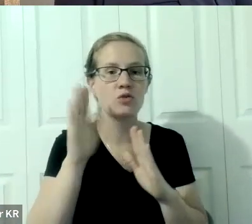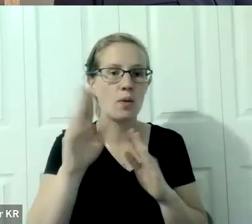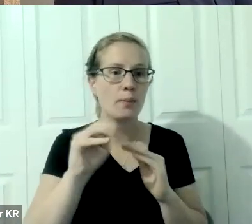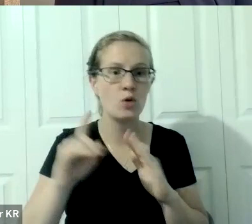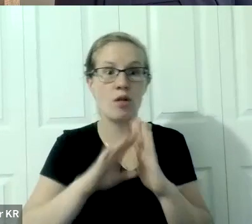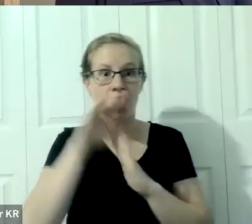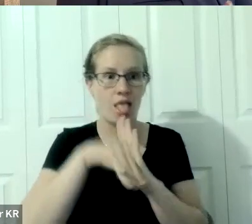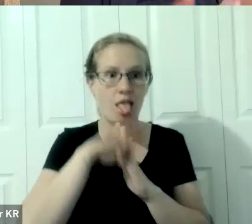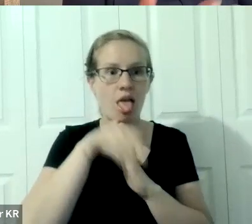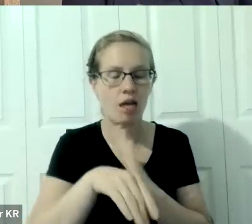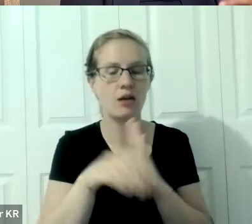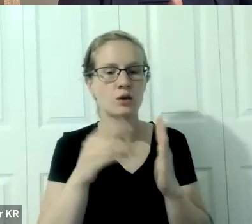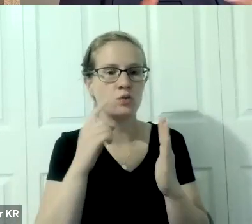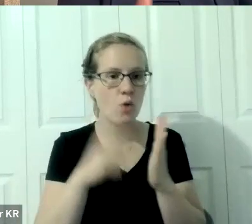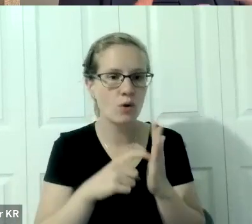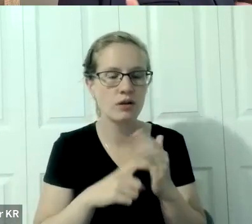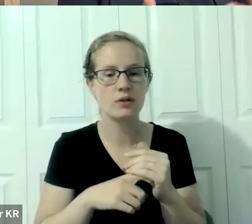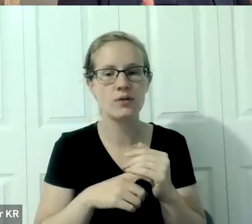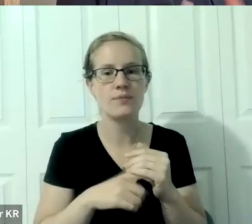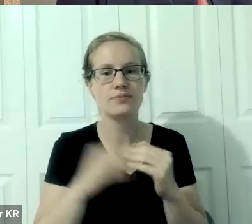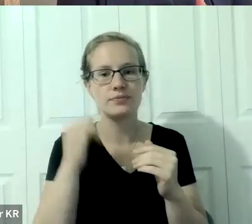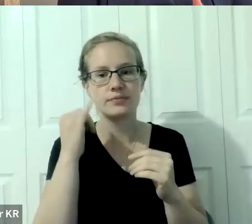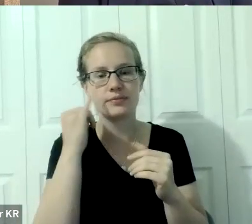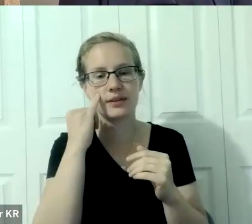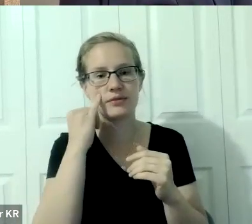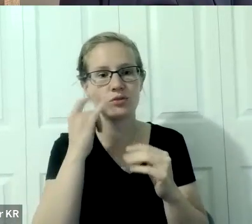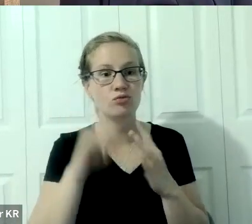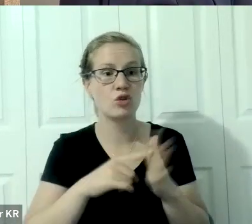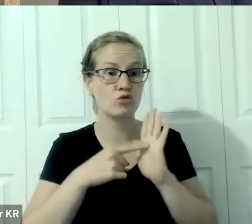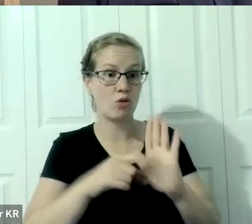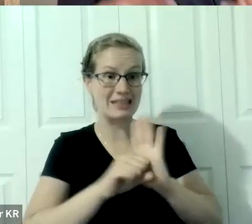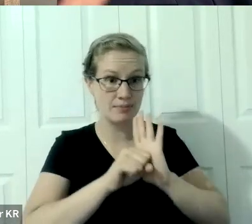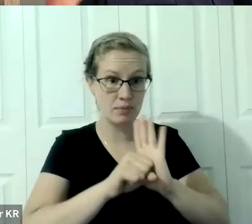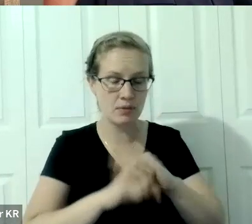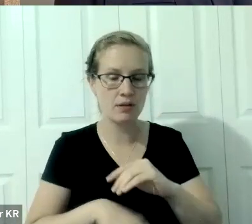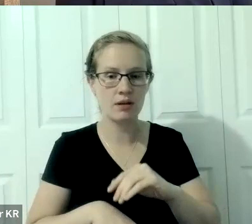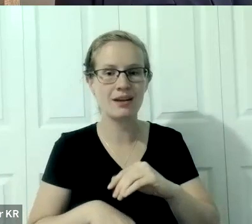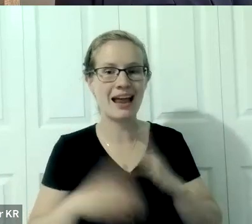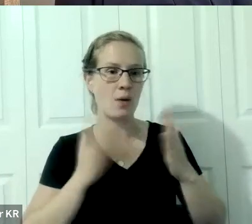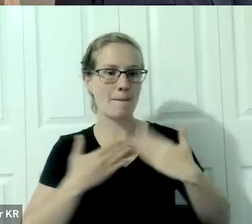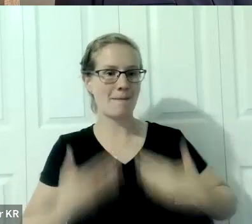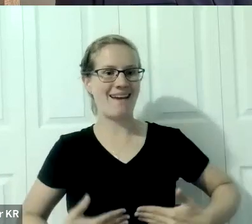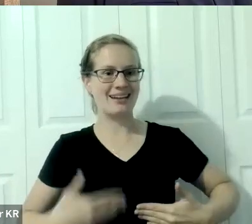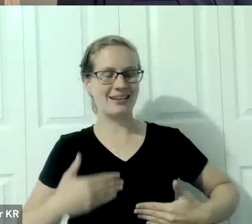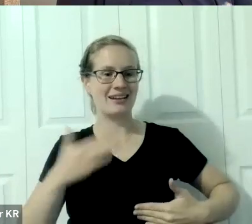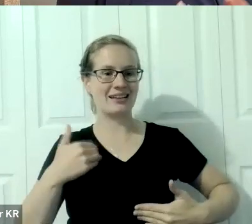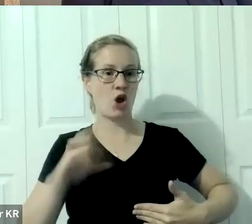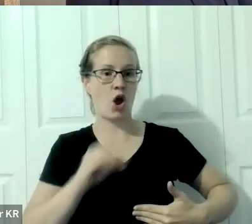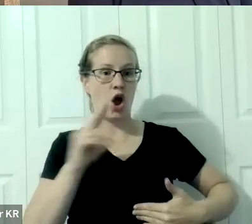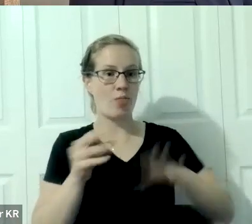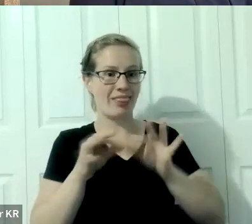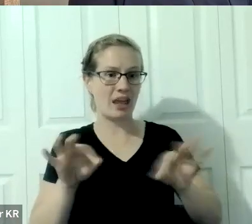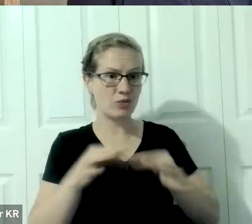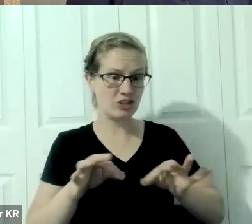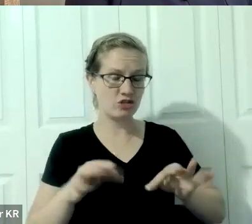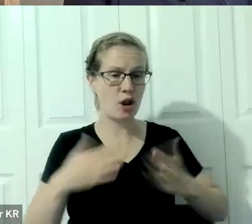mood or, when you start evidencing symptoms. And our body, it speaks a language. And our body